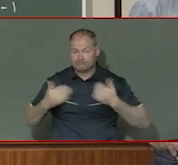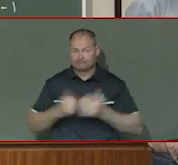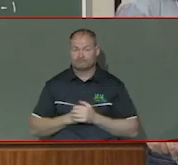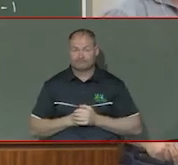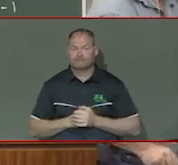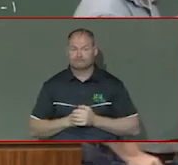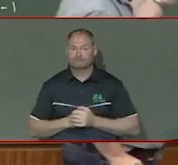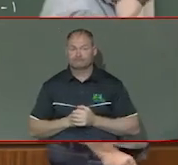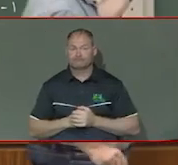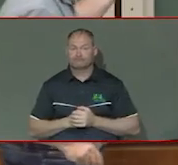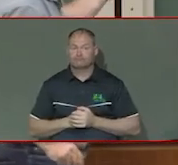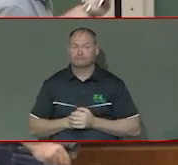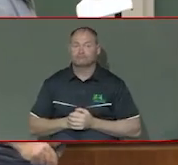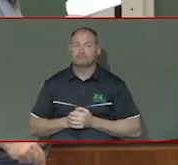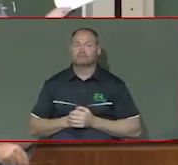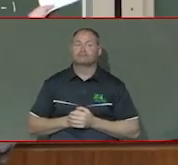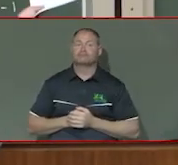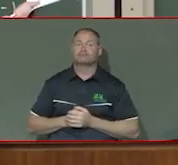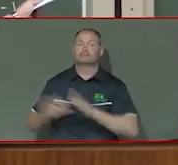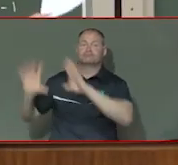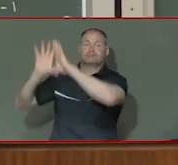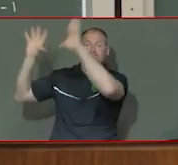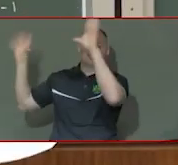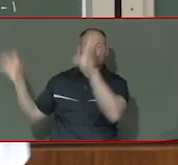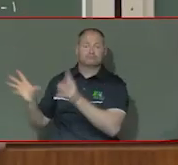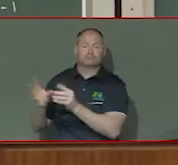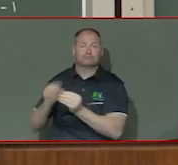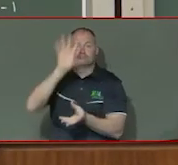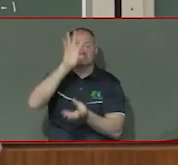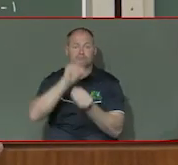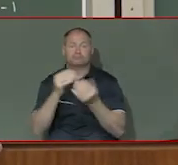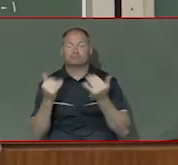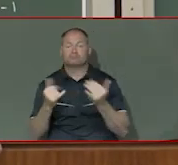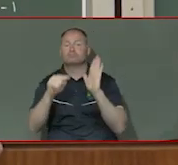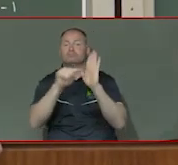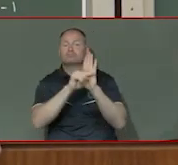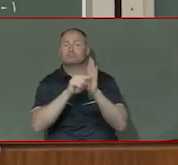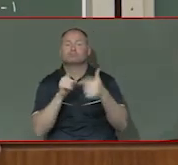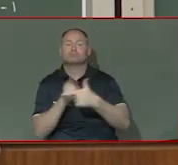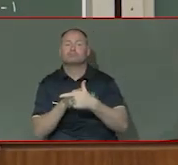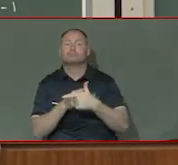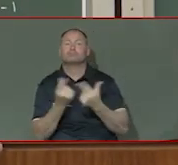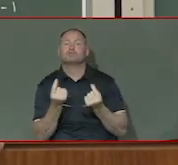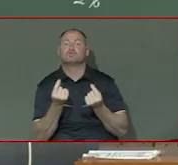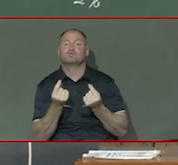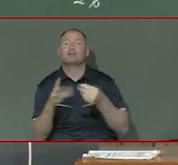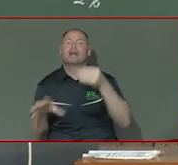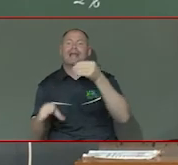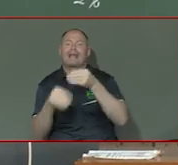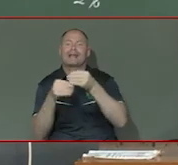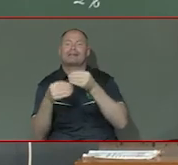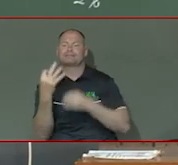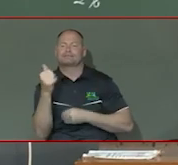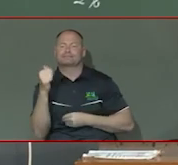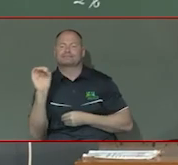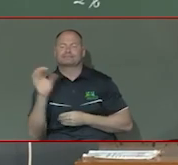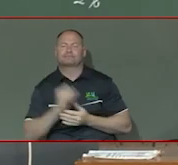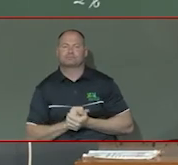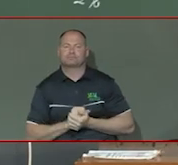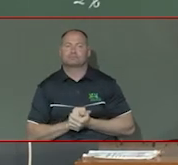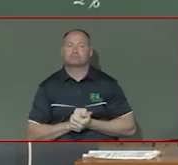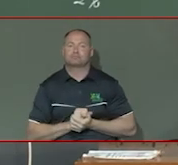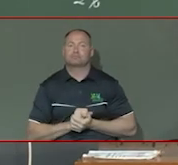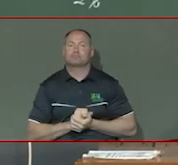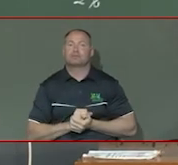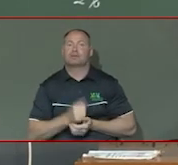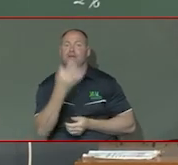quickly. In summary, if it's a negative angle, what do? Add 360. Angle greater than